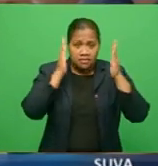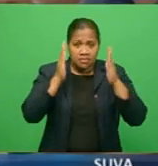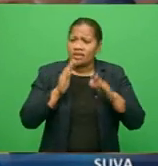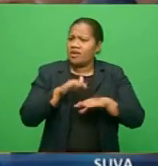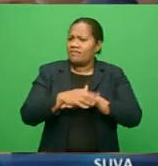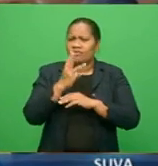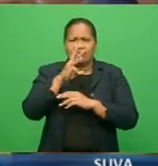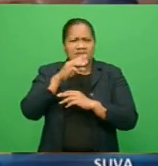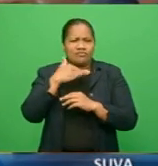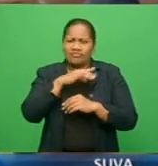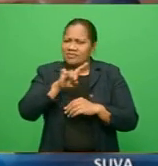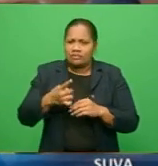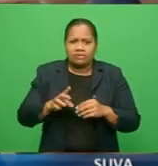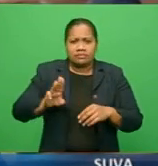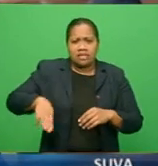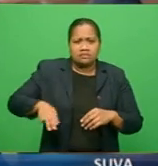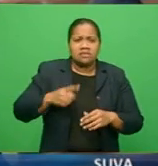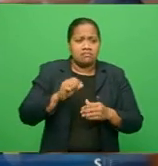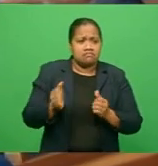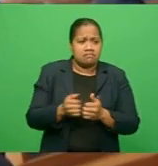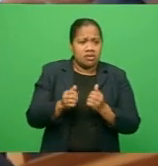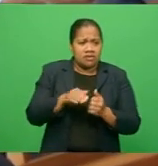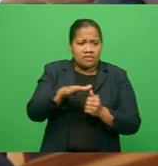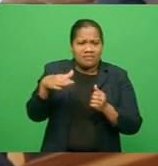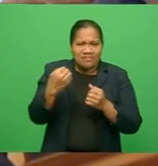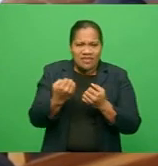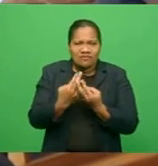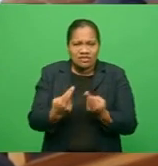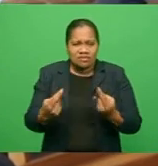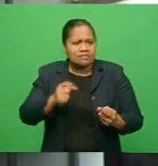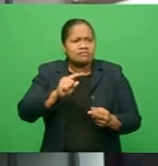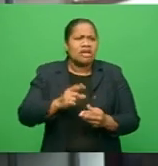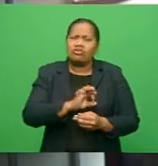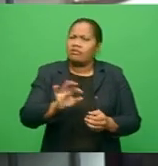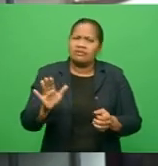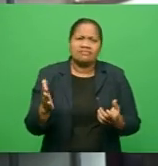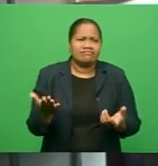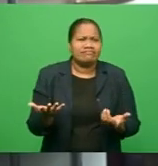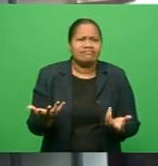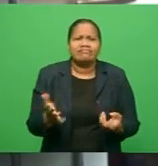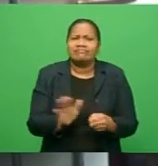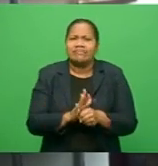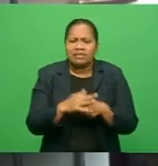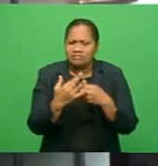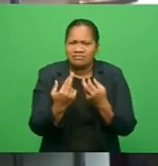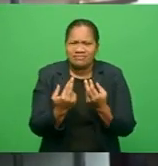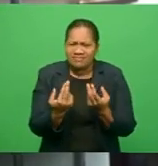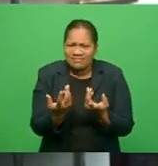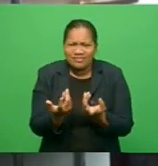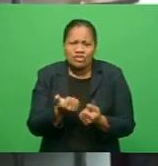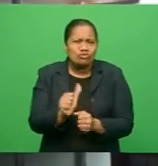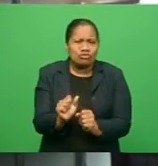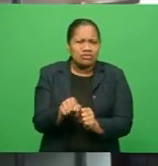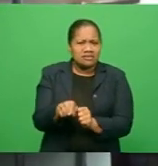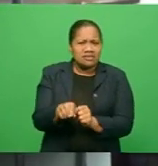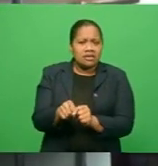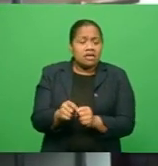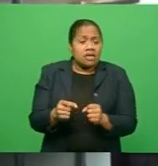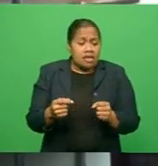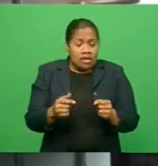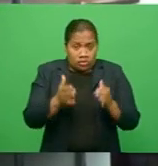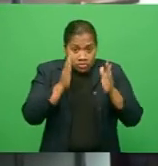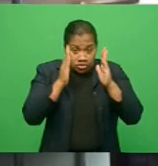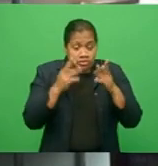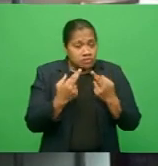members, and while many of them own resources, they are not making use of it. The church is very rich in resources,